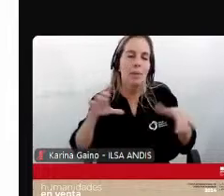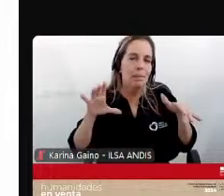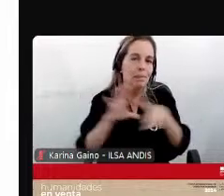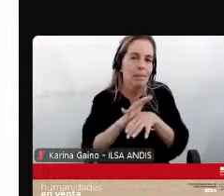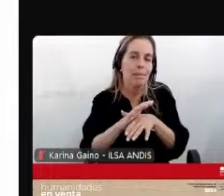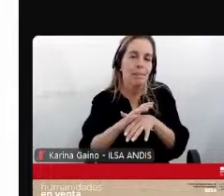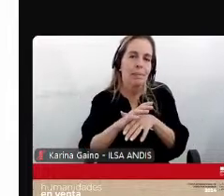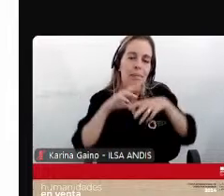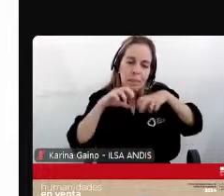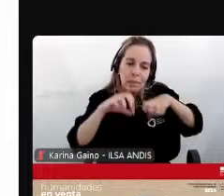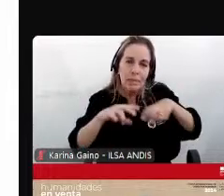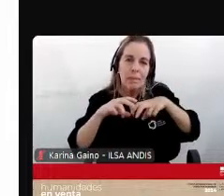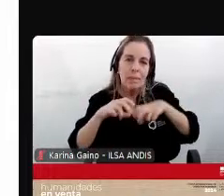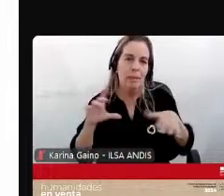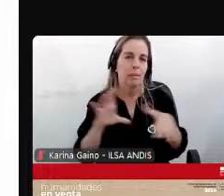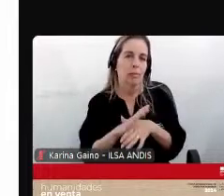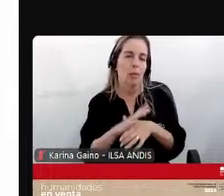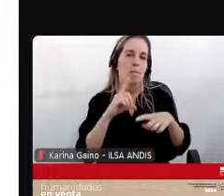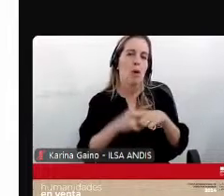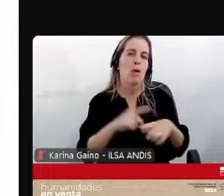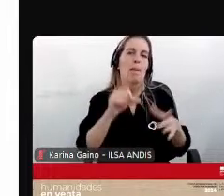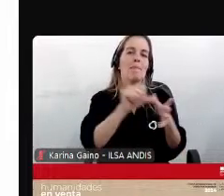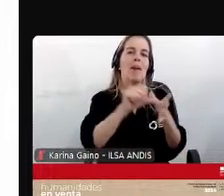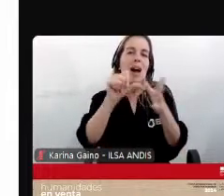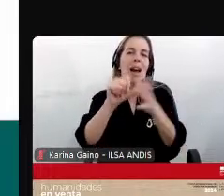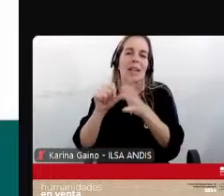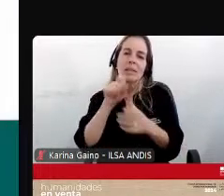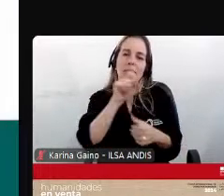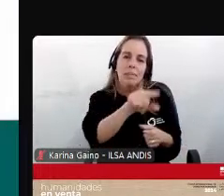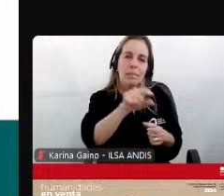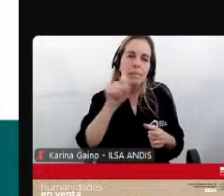So we're talking a little bit generally today about what we see.